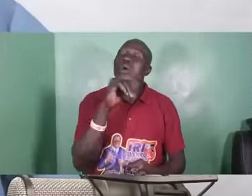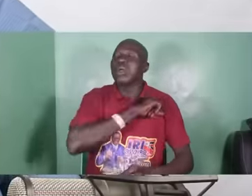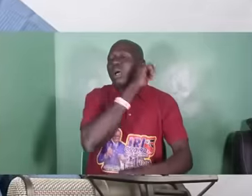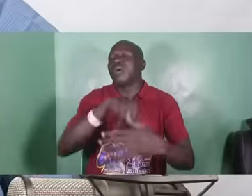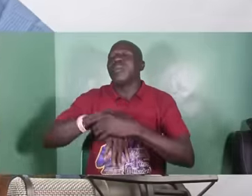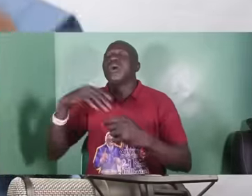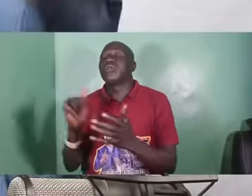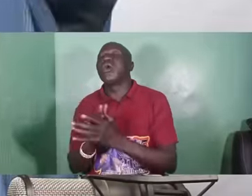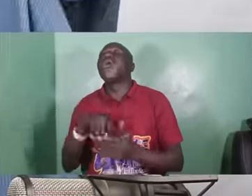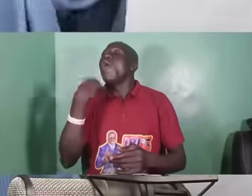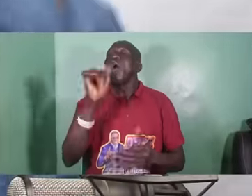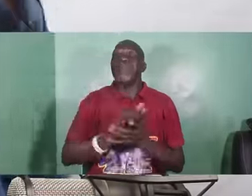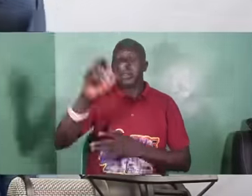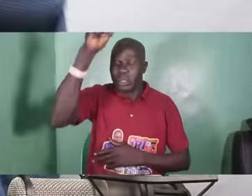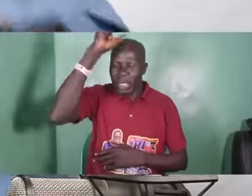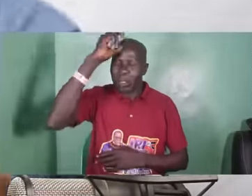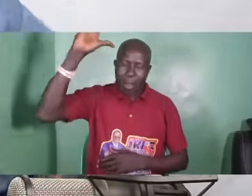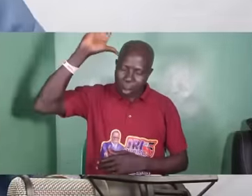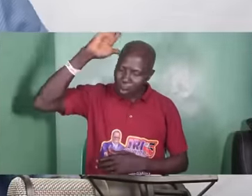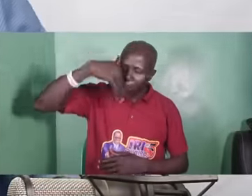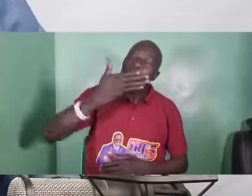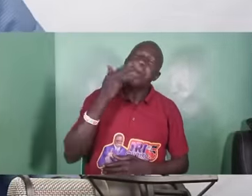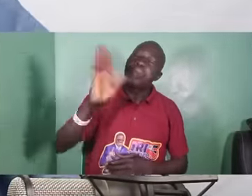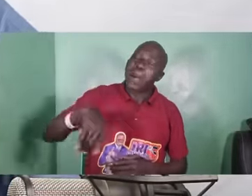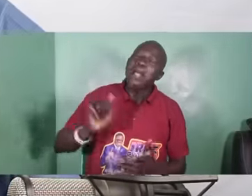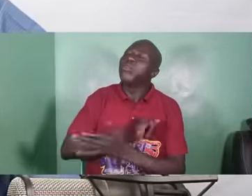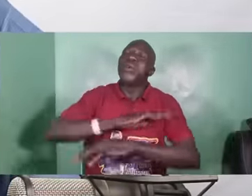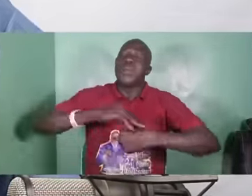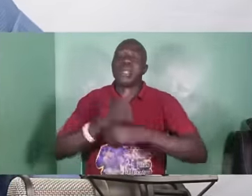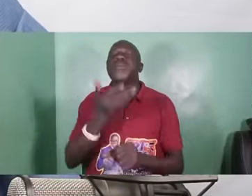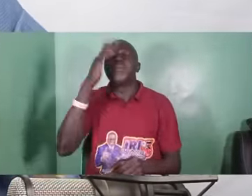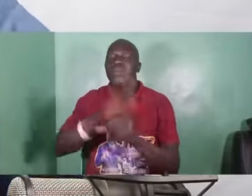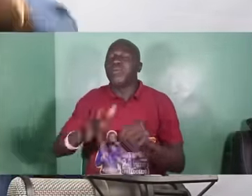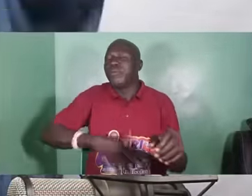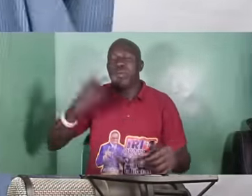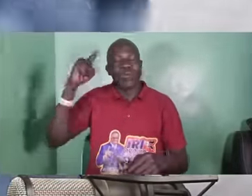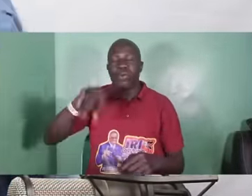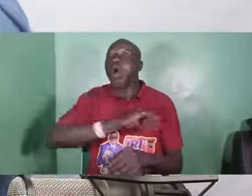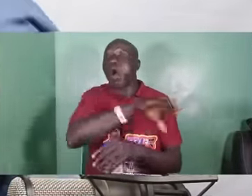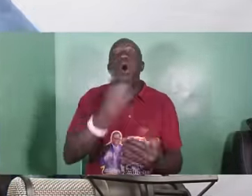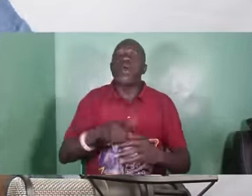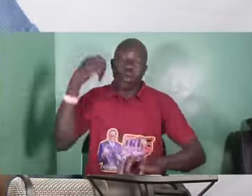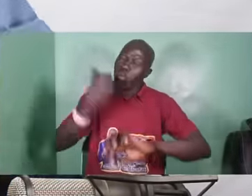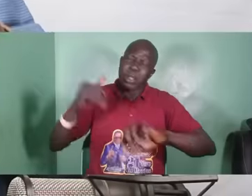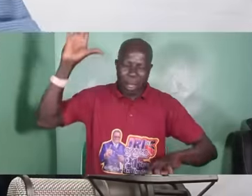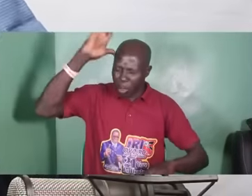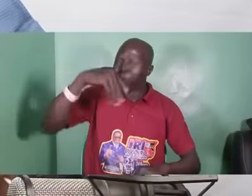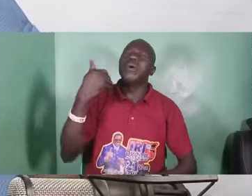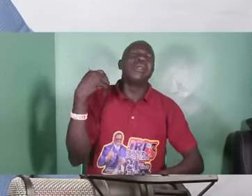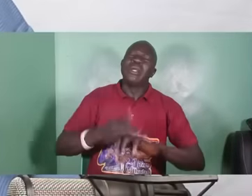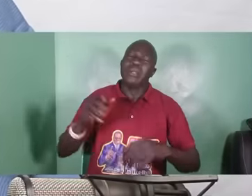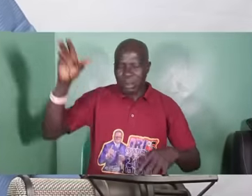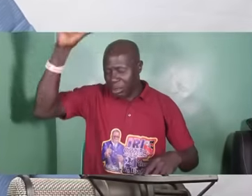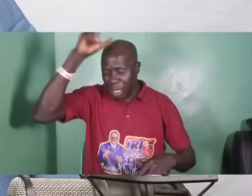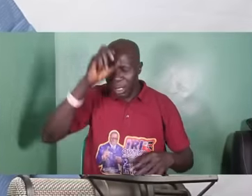God was out of my mouth. Every evil giant. You just kill yourself. If you promise to fulfill for you. Every evil giant. That will stay on your way. That